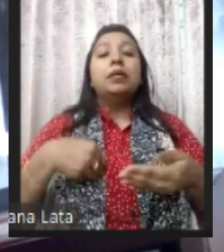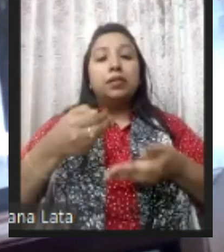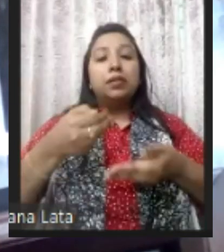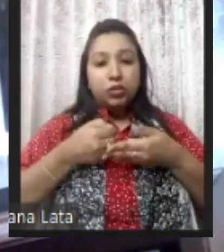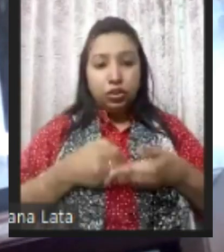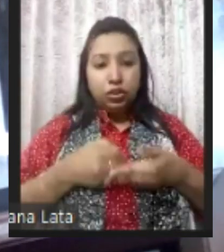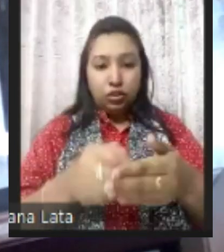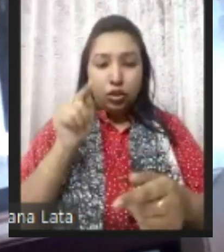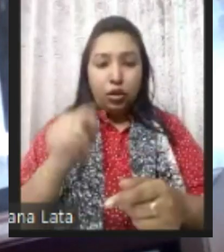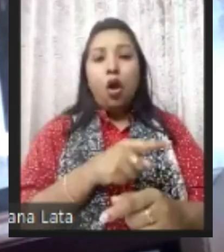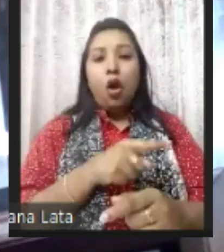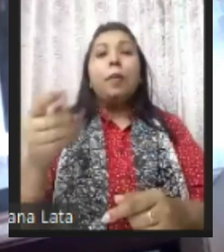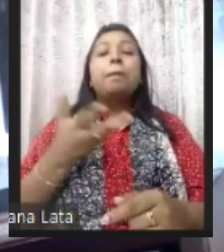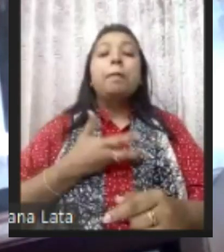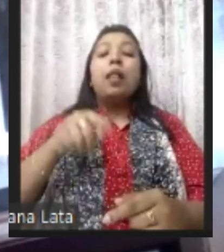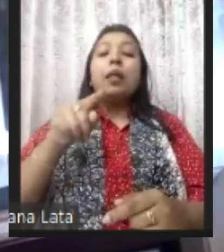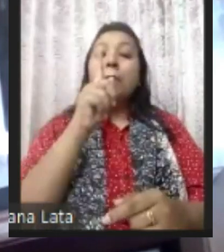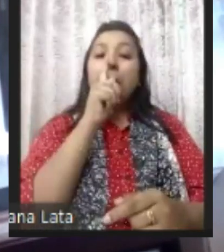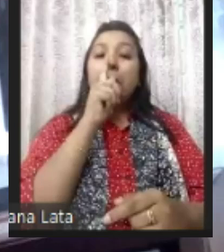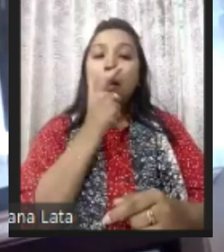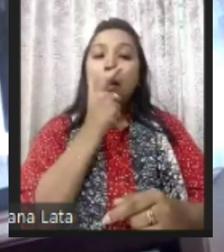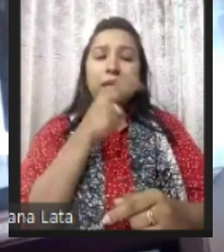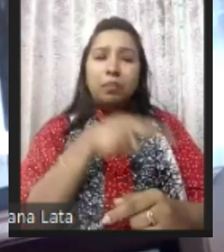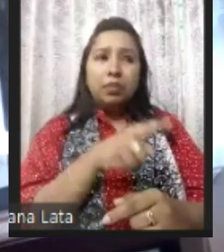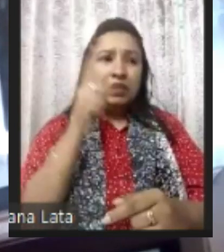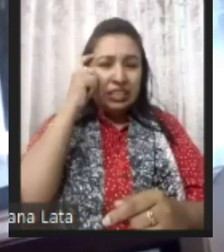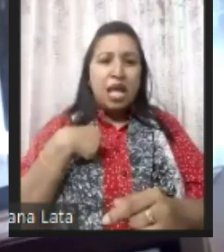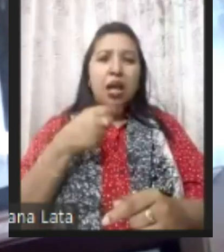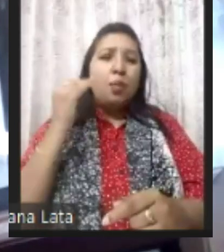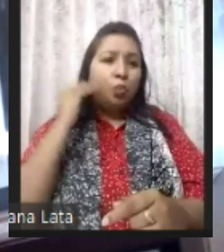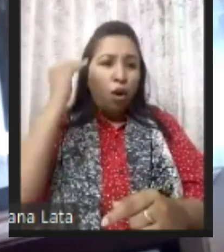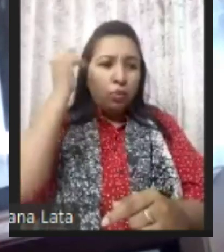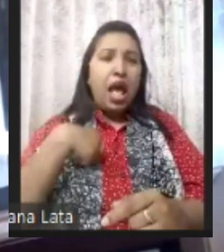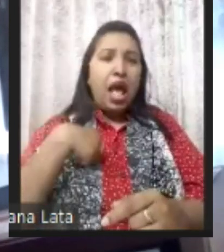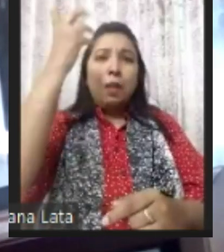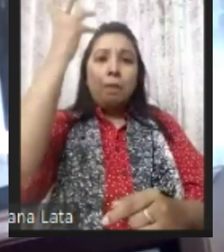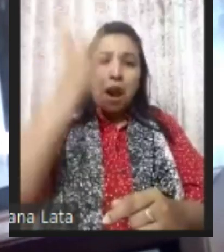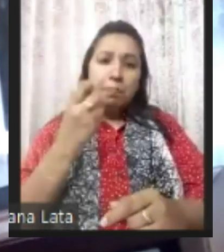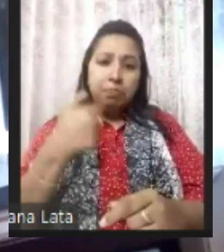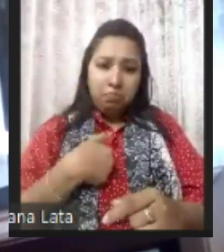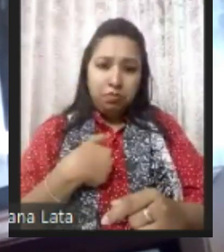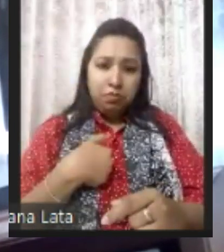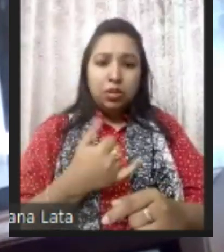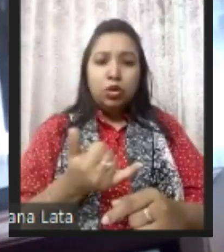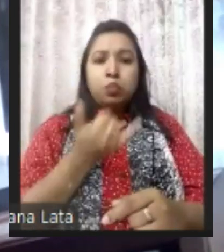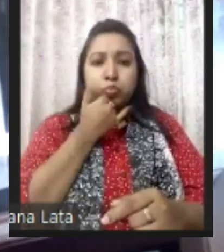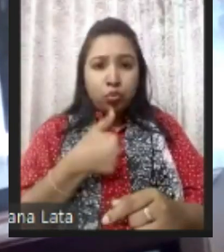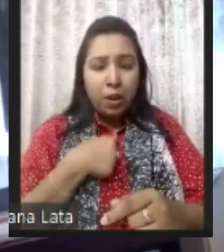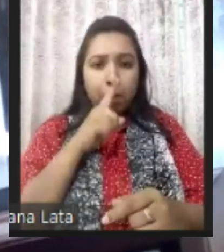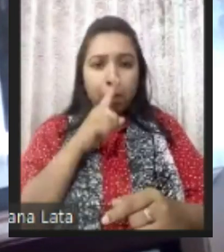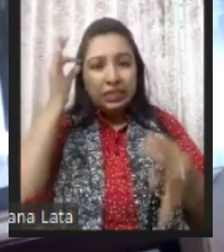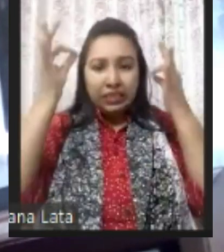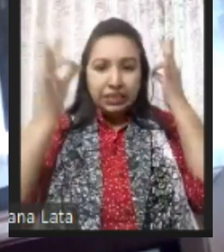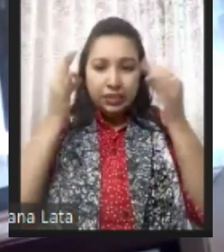many parts of Bangladesh, their parents think it as a curse for them. So can we think it the other way around, so some special help, like